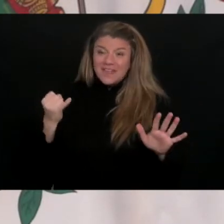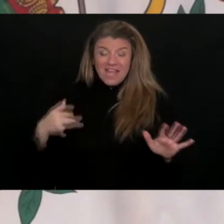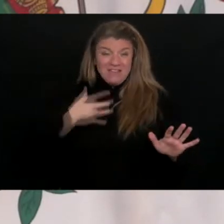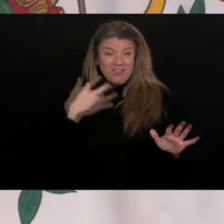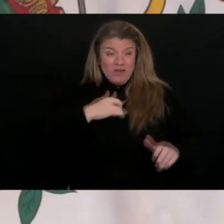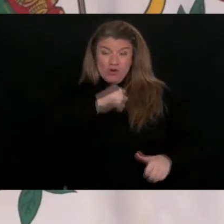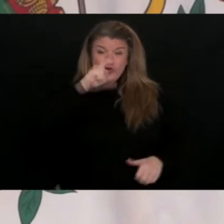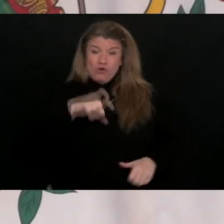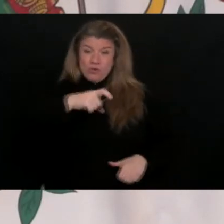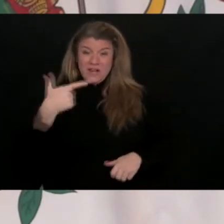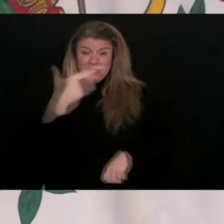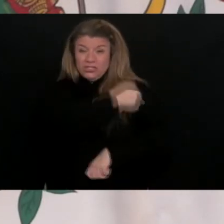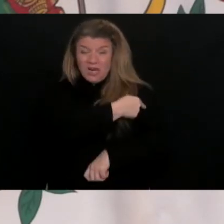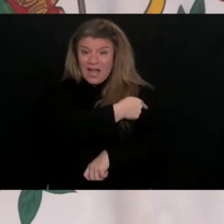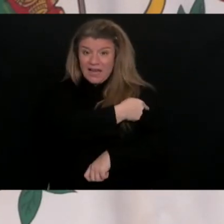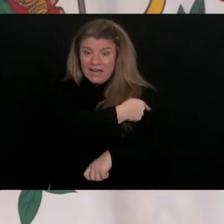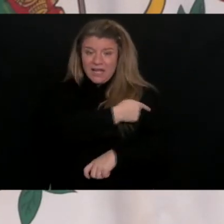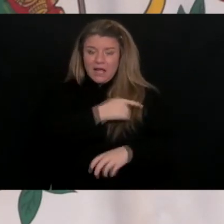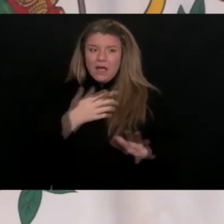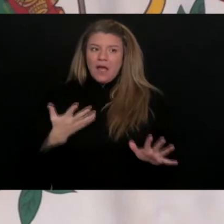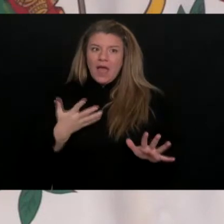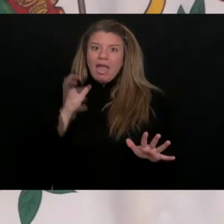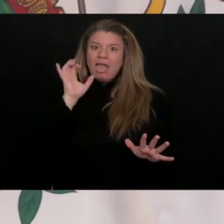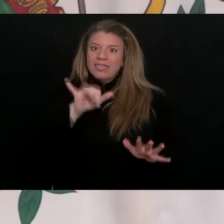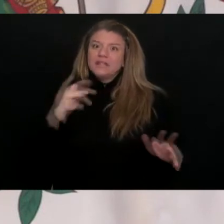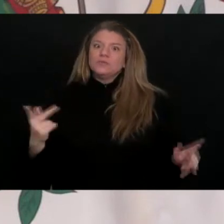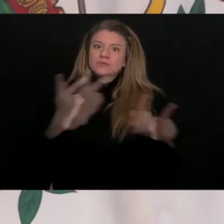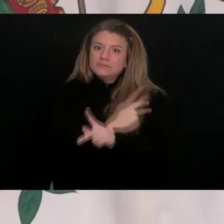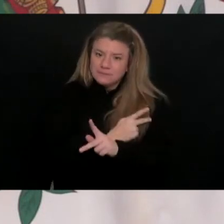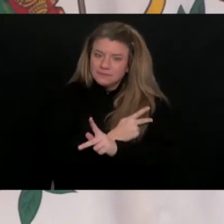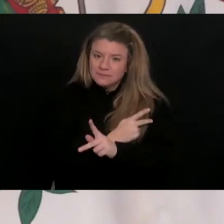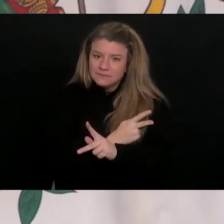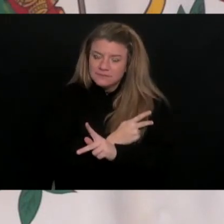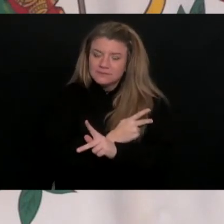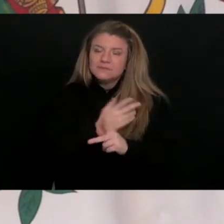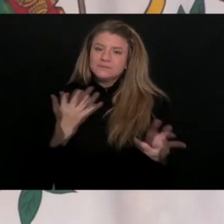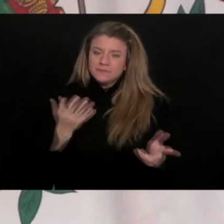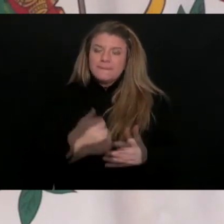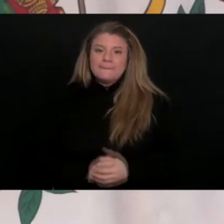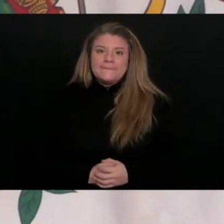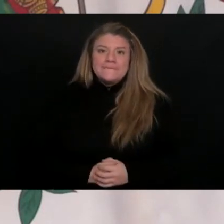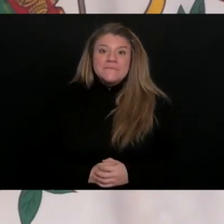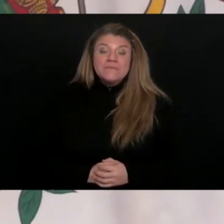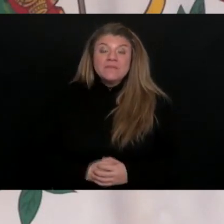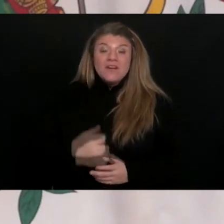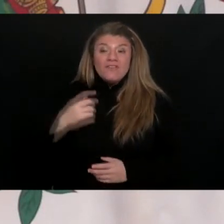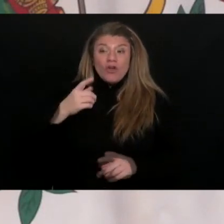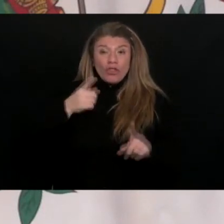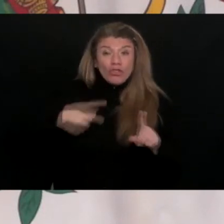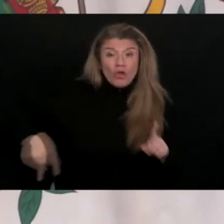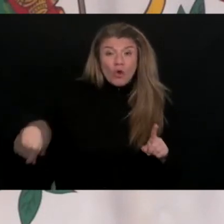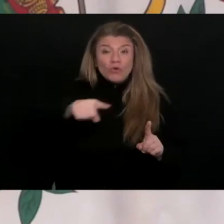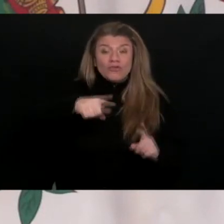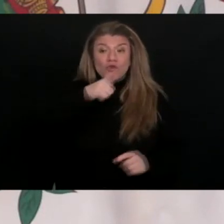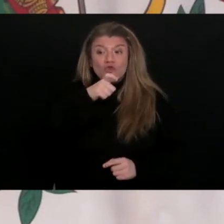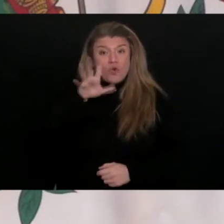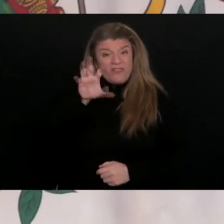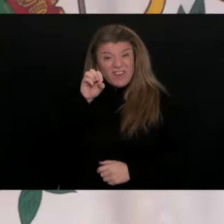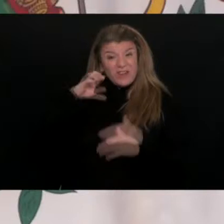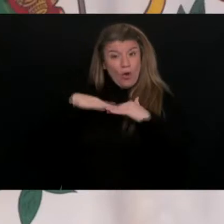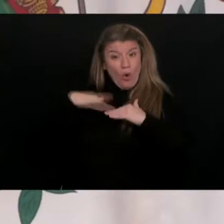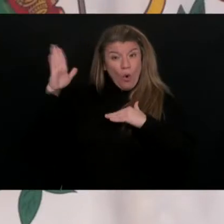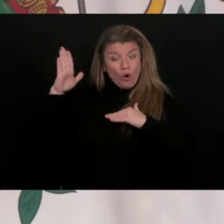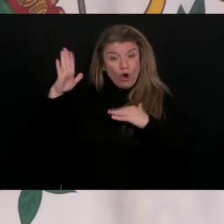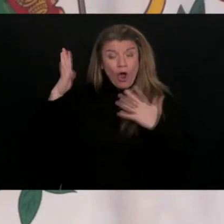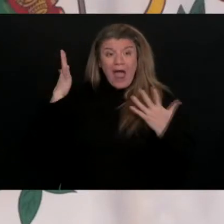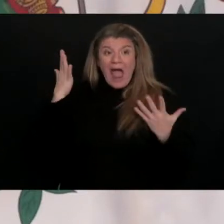booster shot is way even a worse move. And so for those of you that are 50 and older, I don't